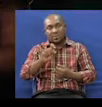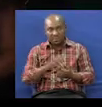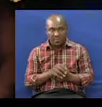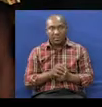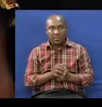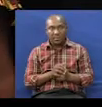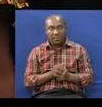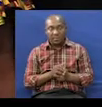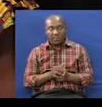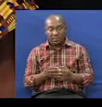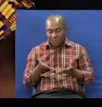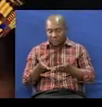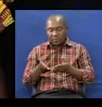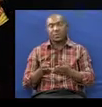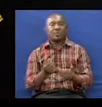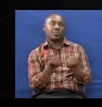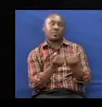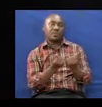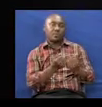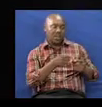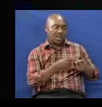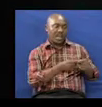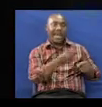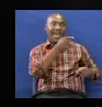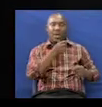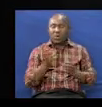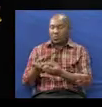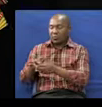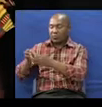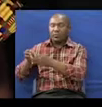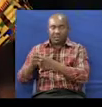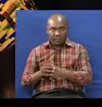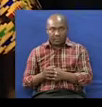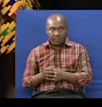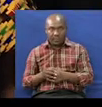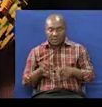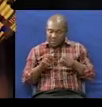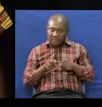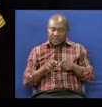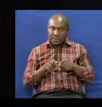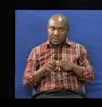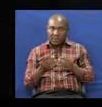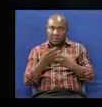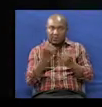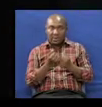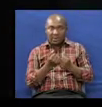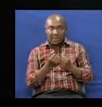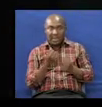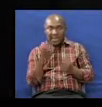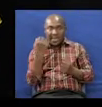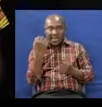Candle produce yellow flame, which is very bright. It produces